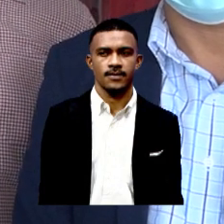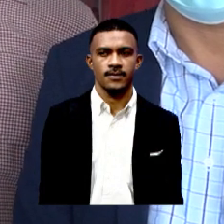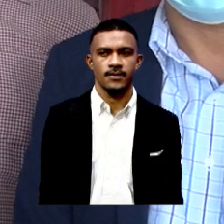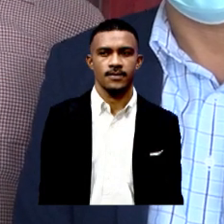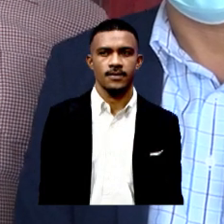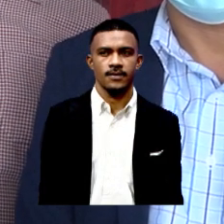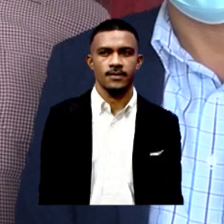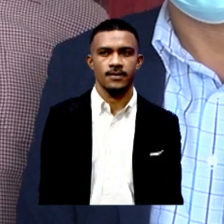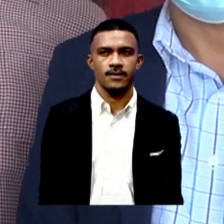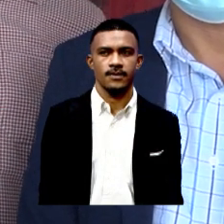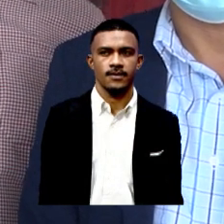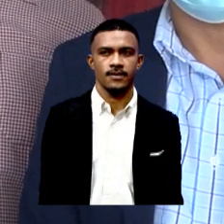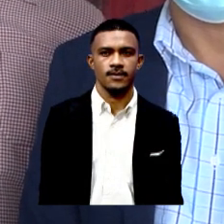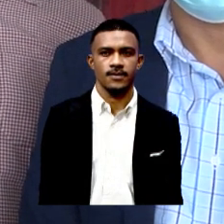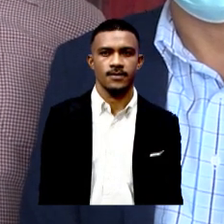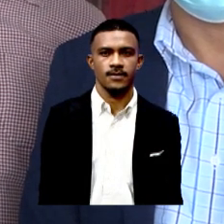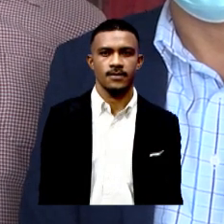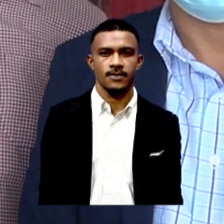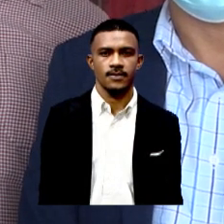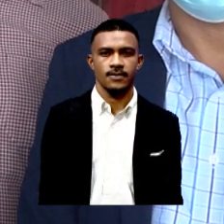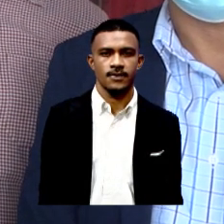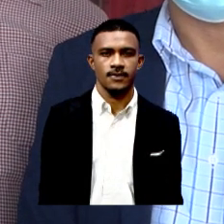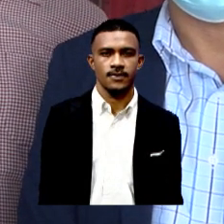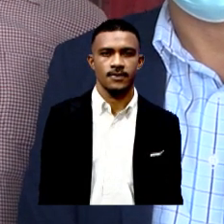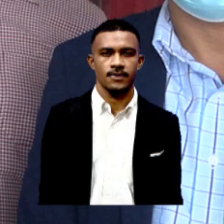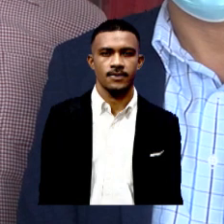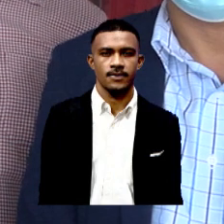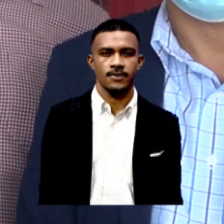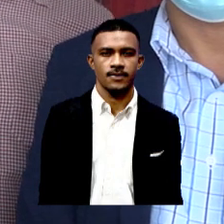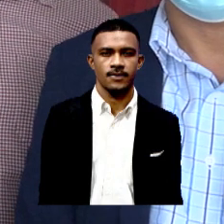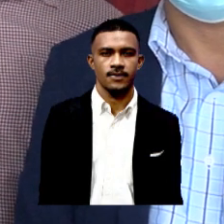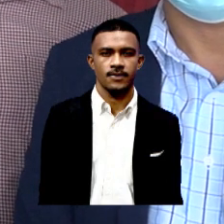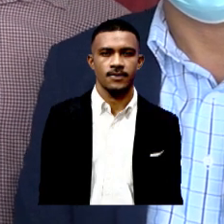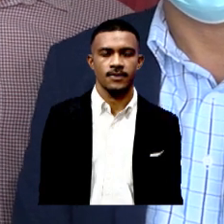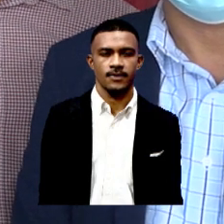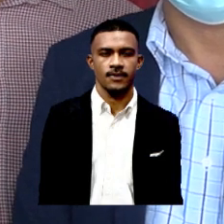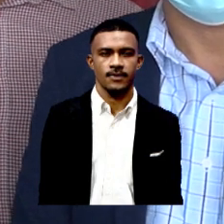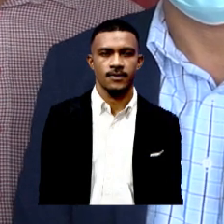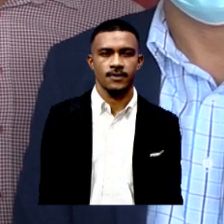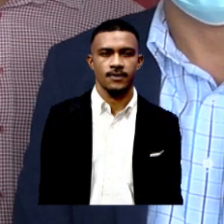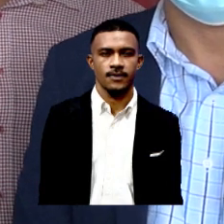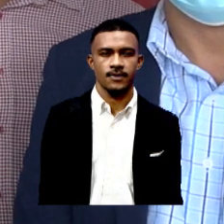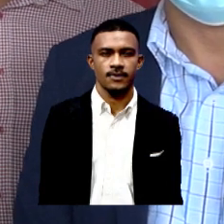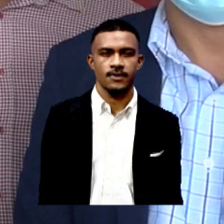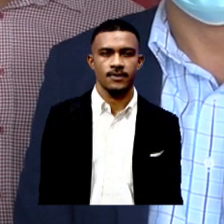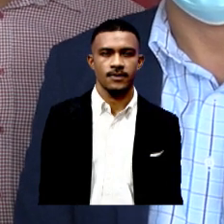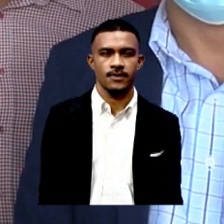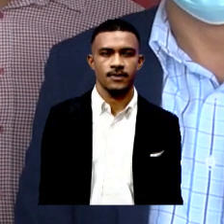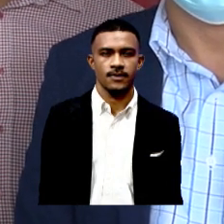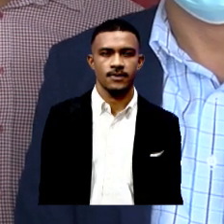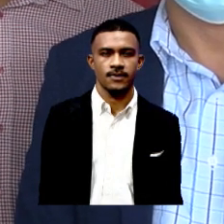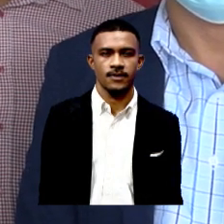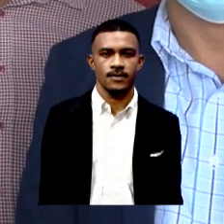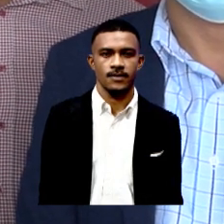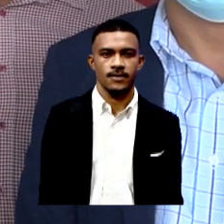laboratory where the entire infrastructure of laboratory, specialized floor, the special equipment